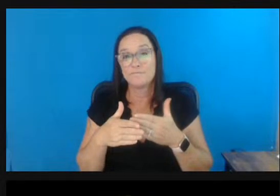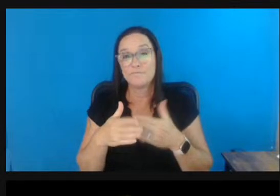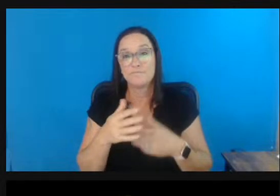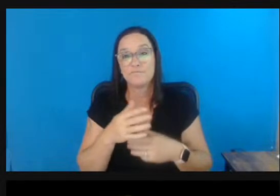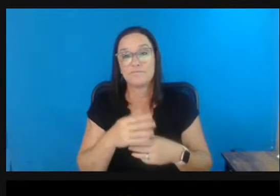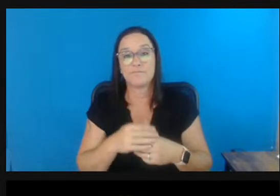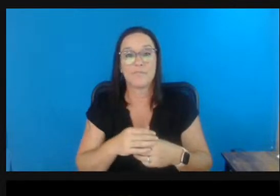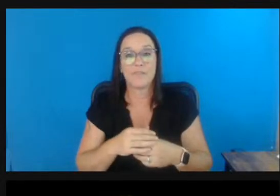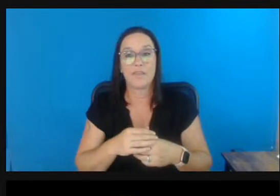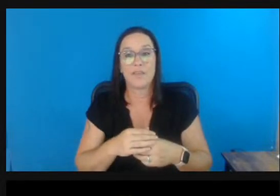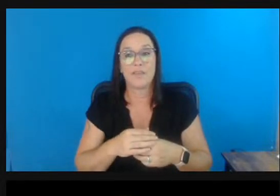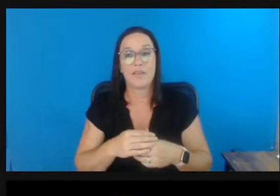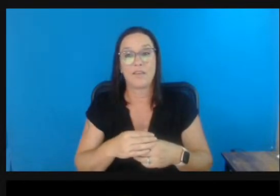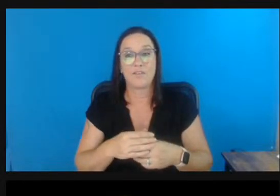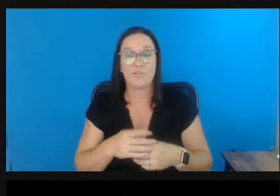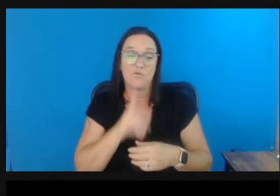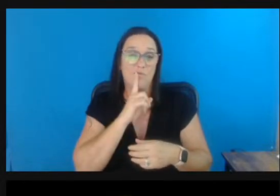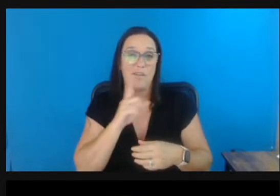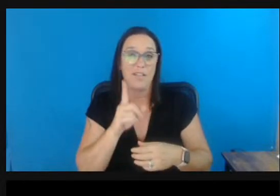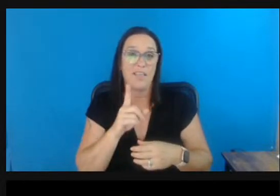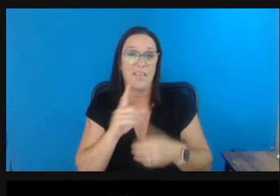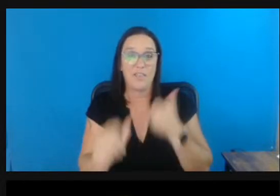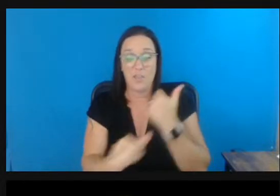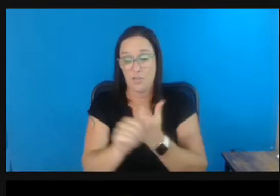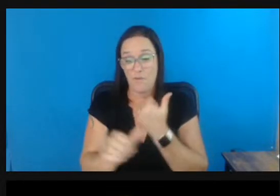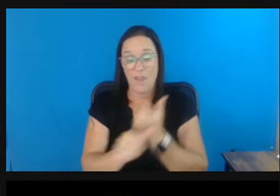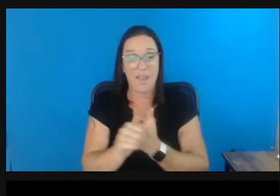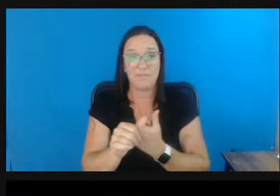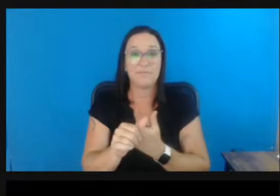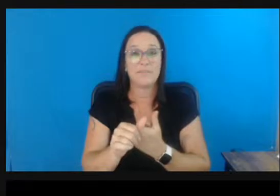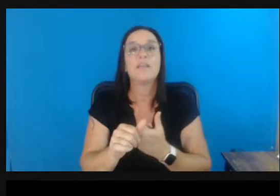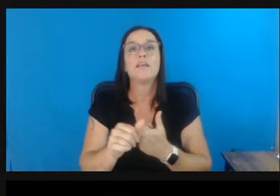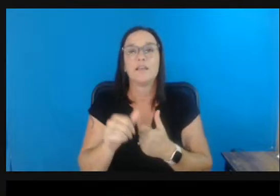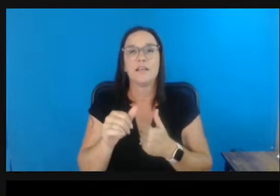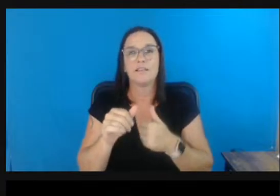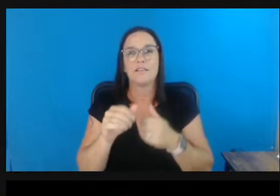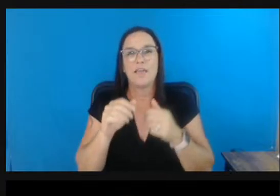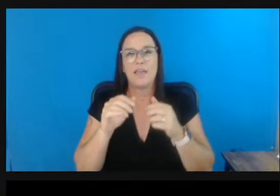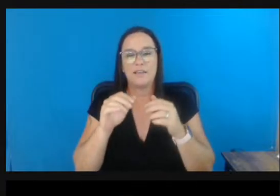the main threat still being the tephra and the gases.